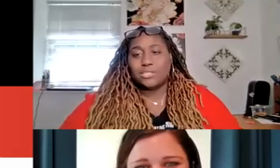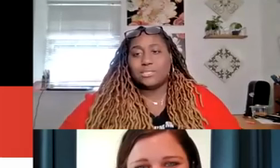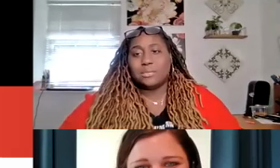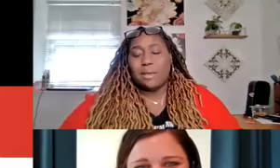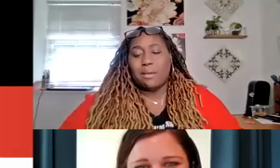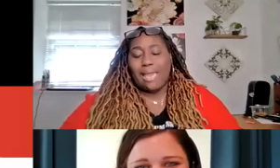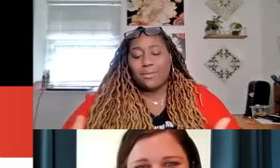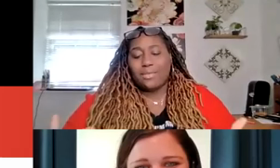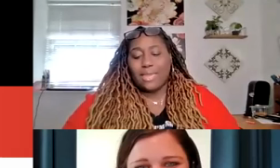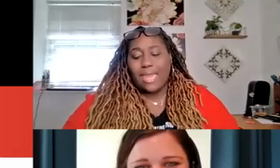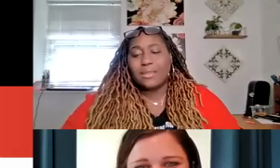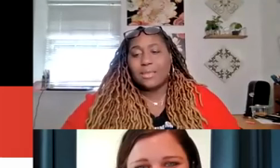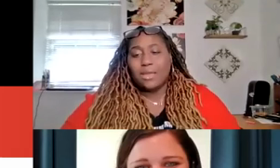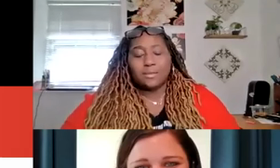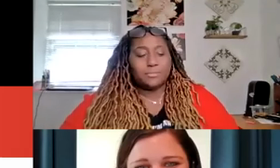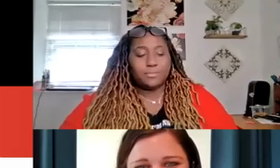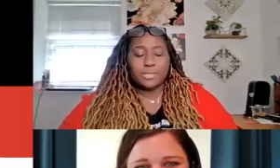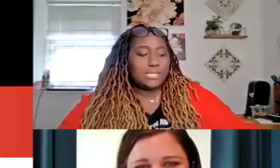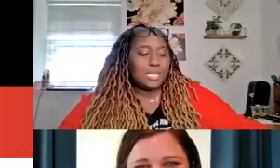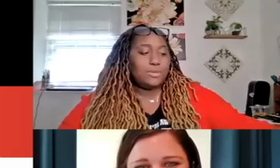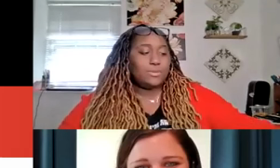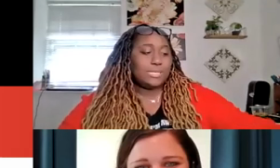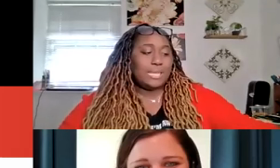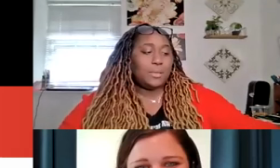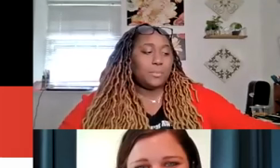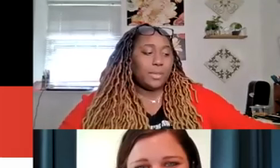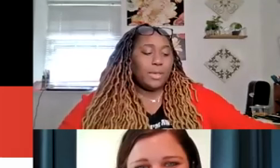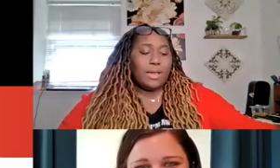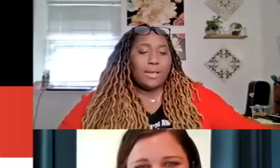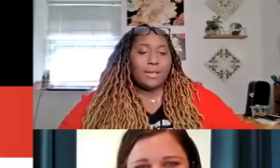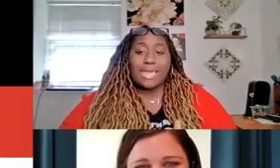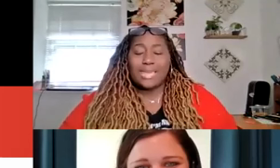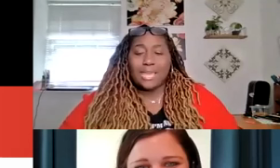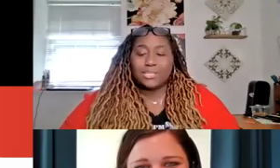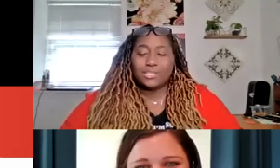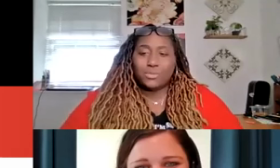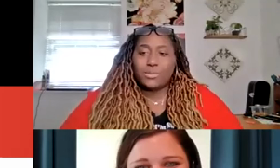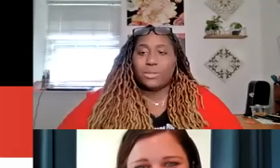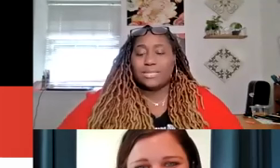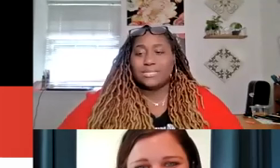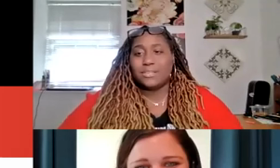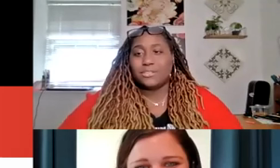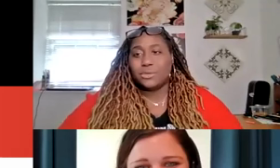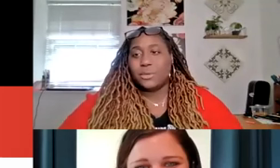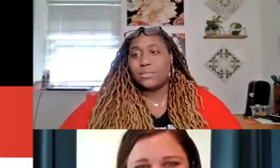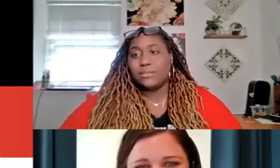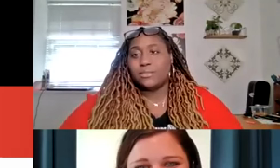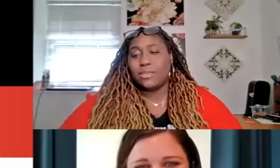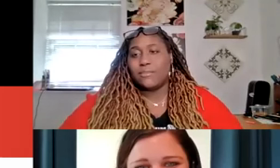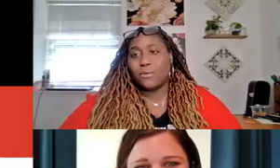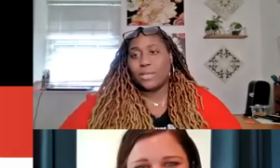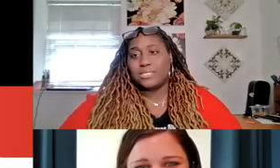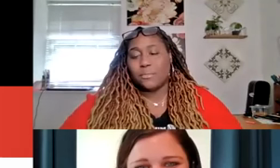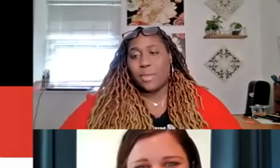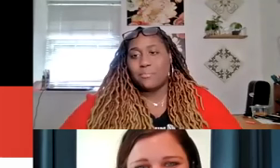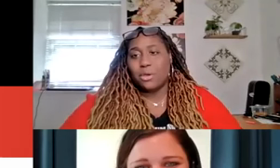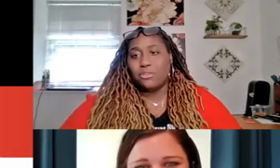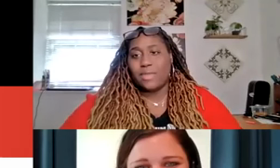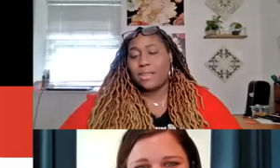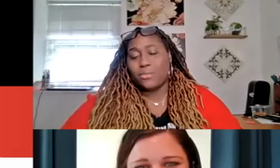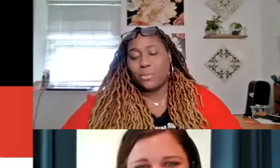asking questions about how they can continue to keep engaged with what it is that they're doing. They're looking for ways